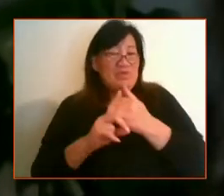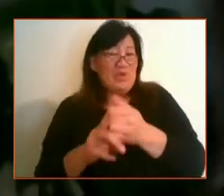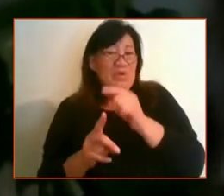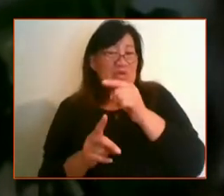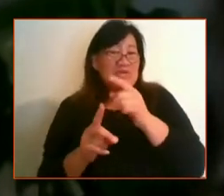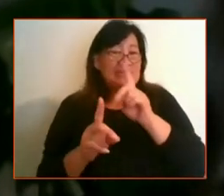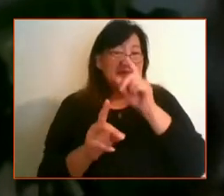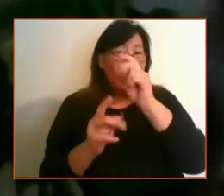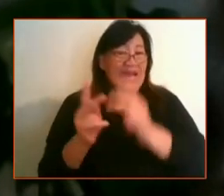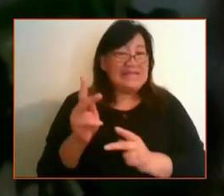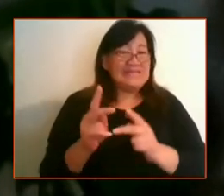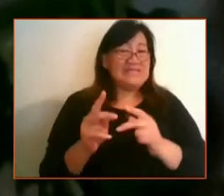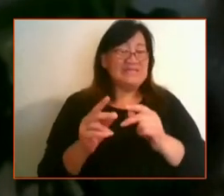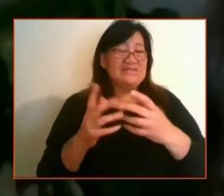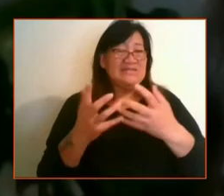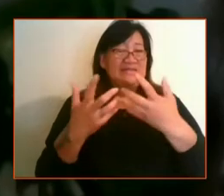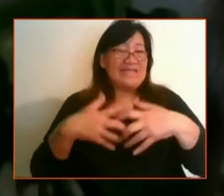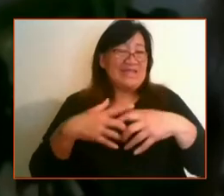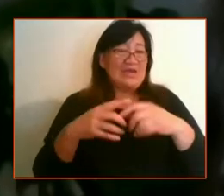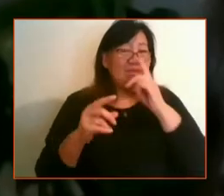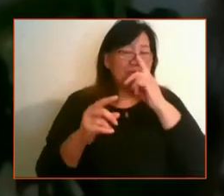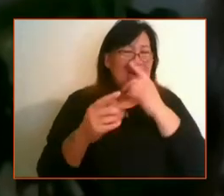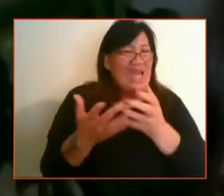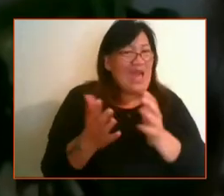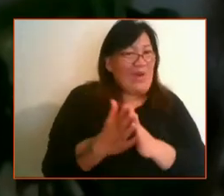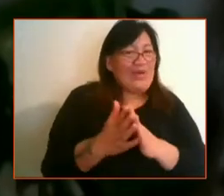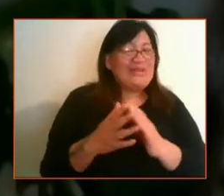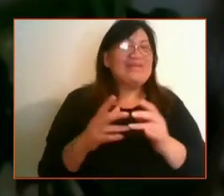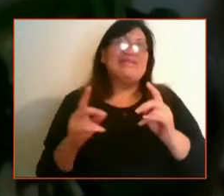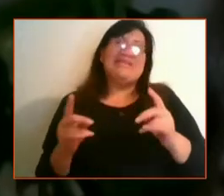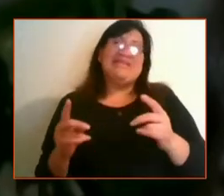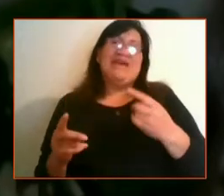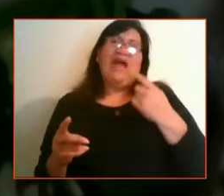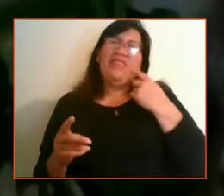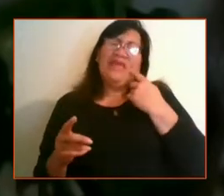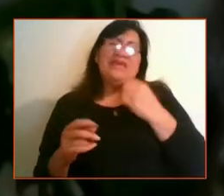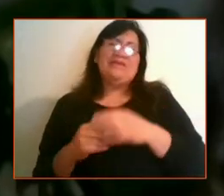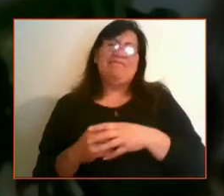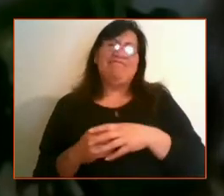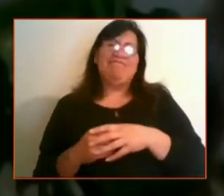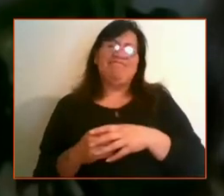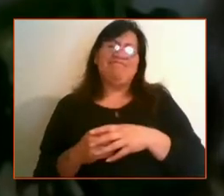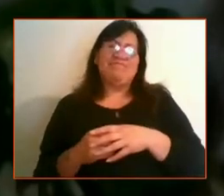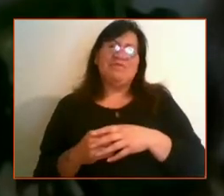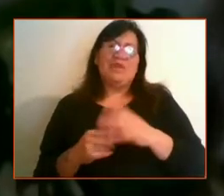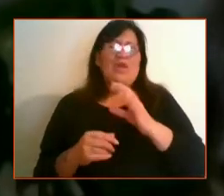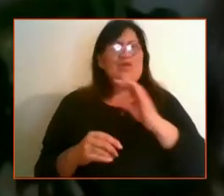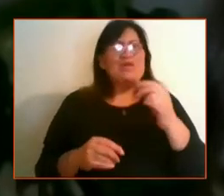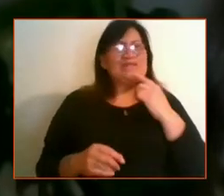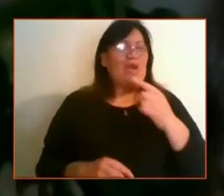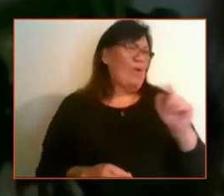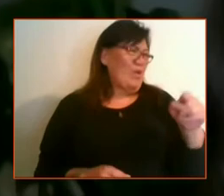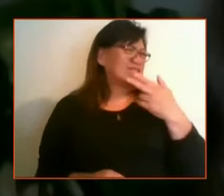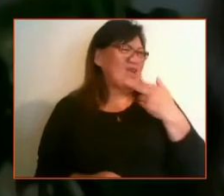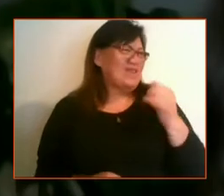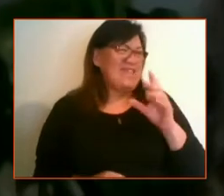and our technicians, I think it's moving away from just kind of seeing it as a nice to have